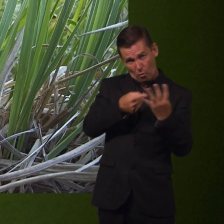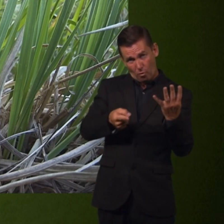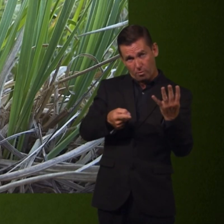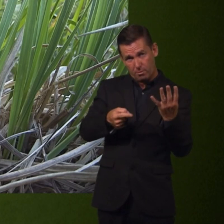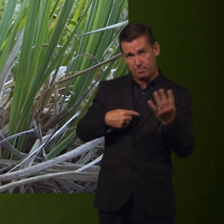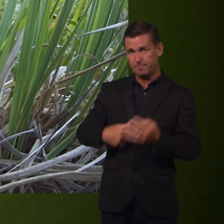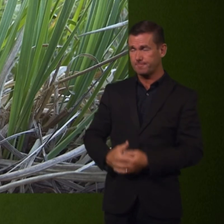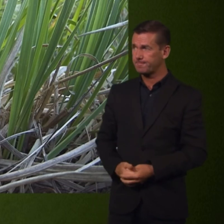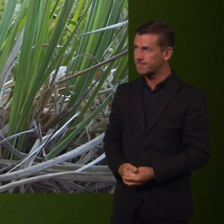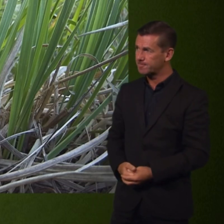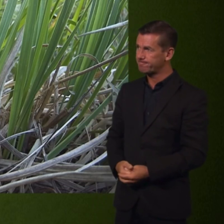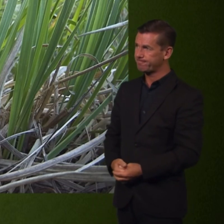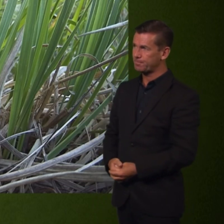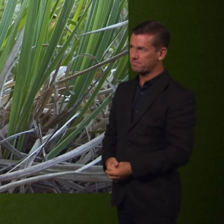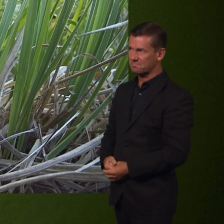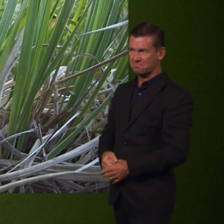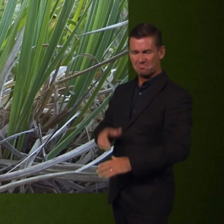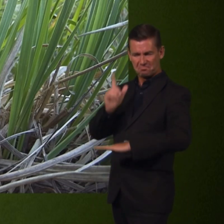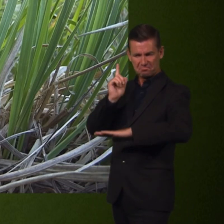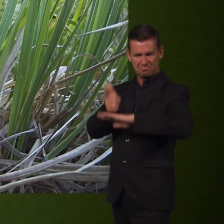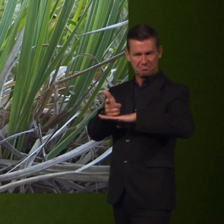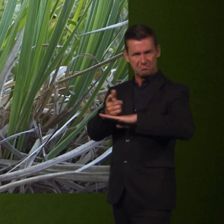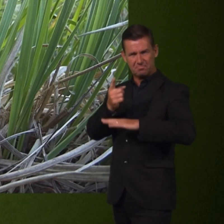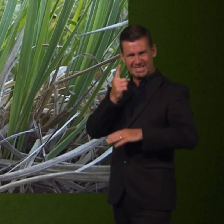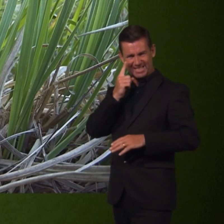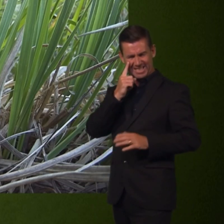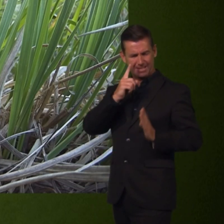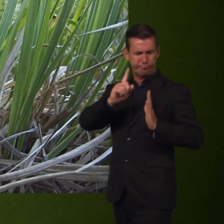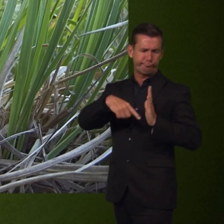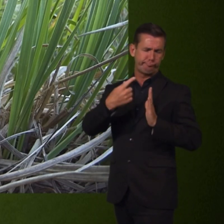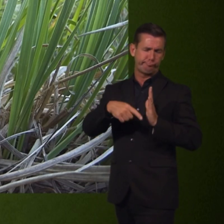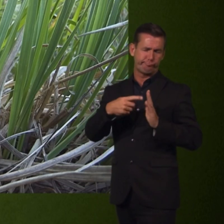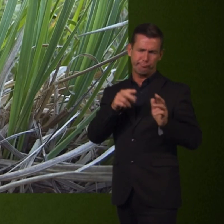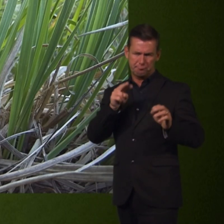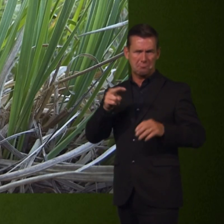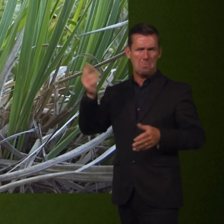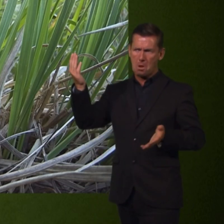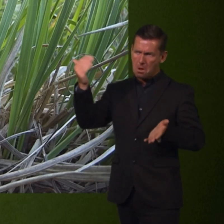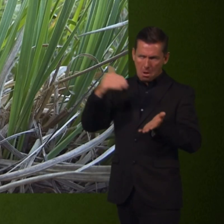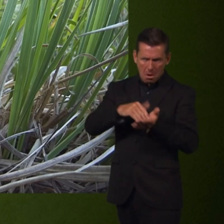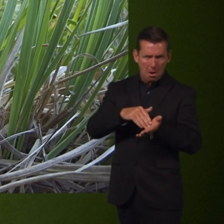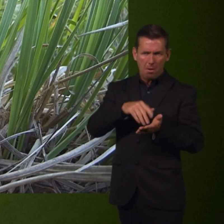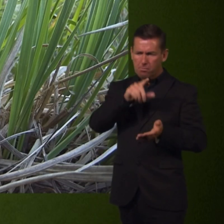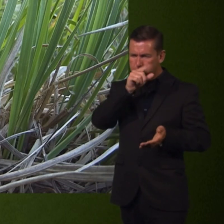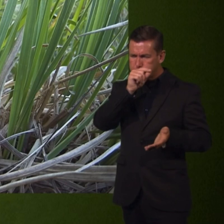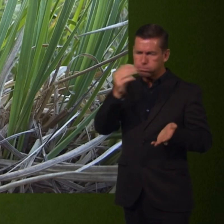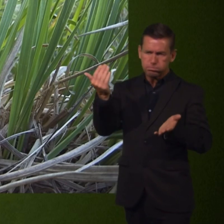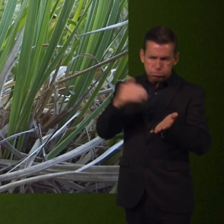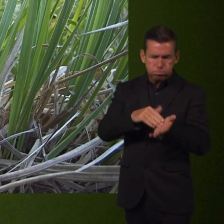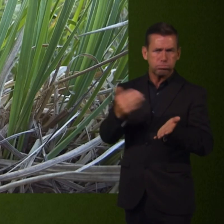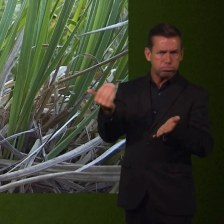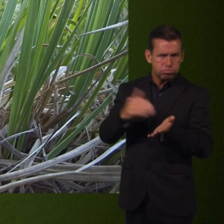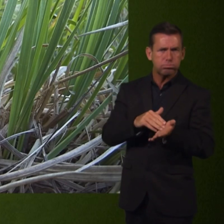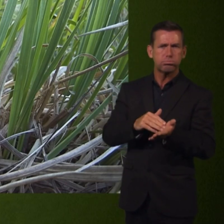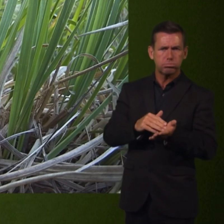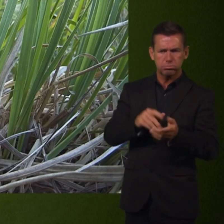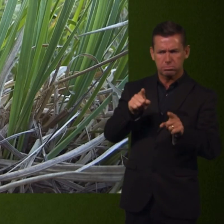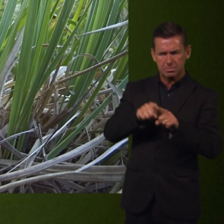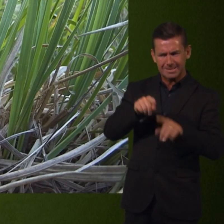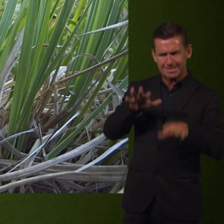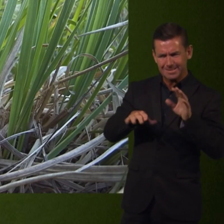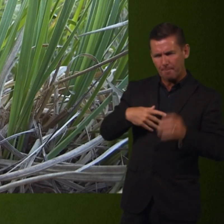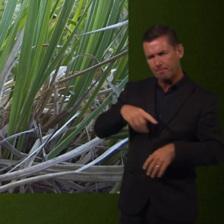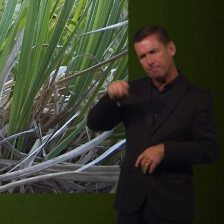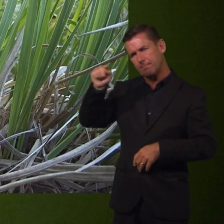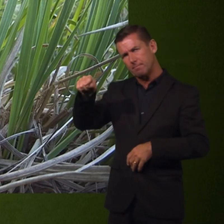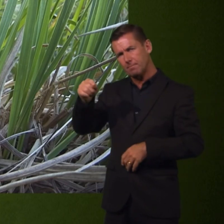to watch this nest throughout the course of the day. We've seen some activity. They've been coming in at the same time as other pair has been feeding